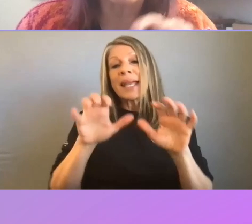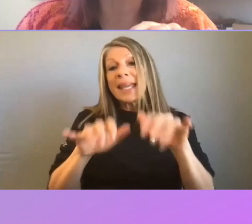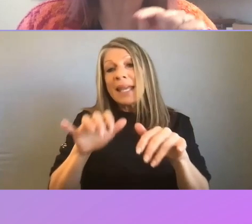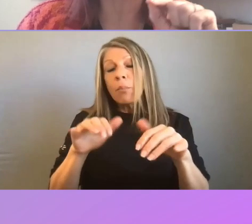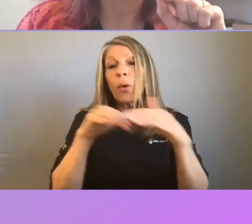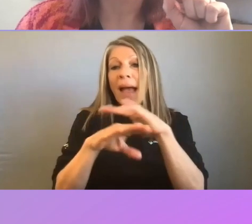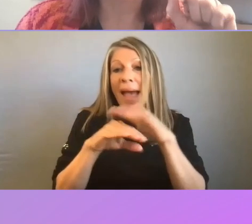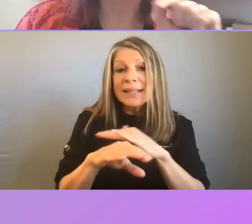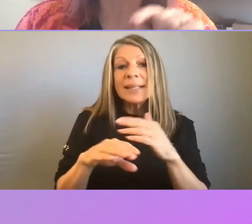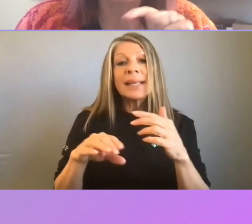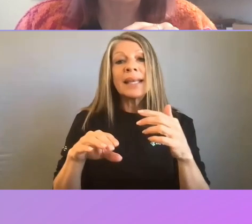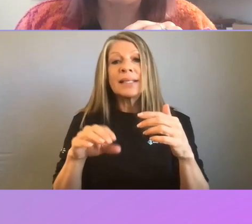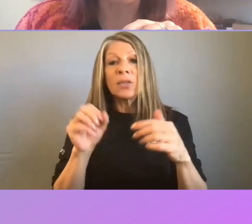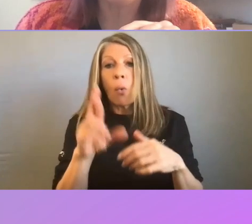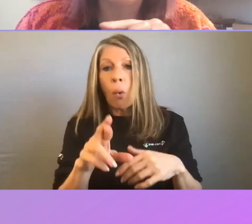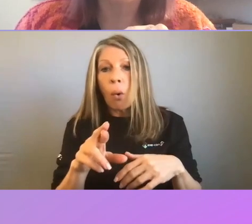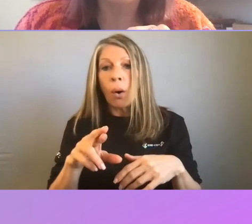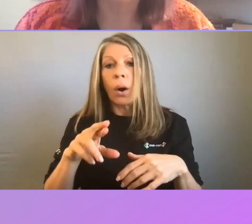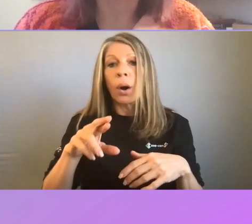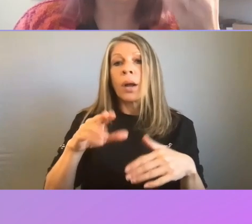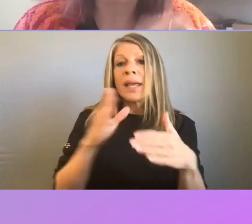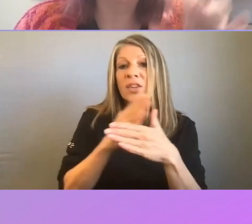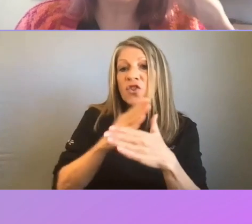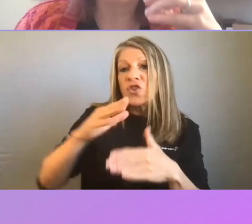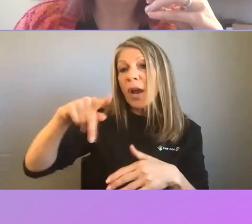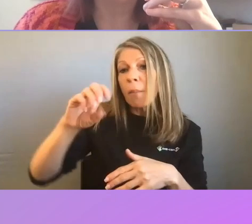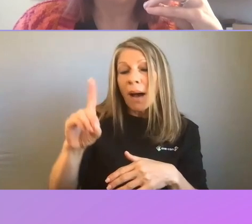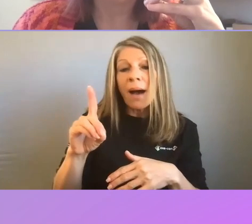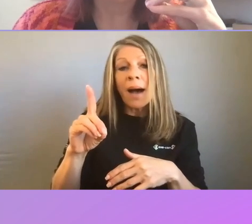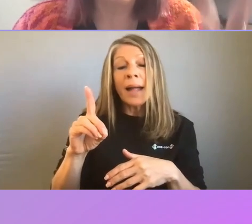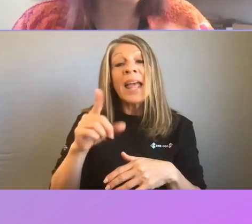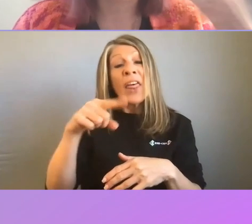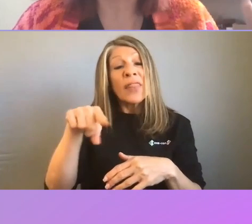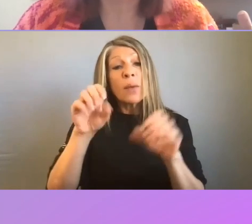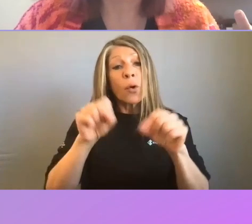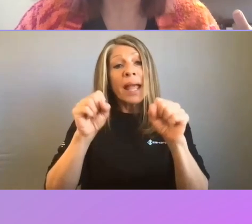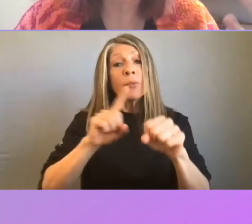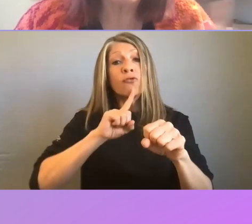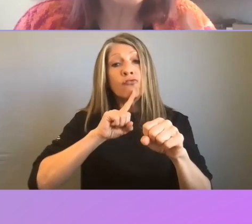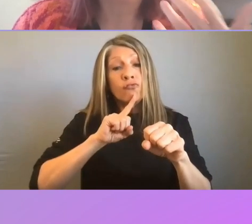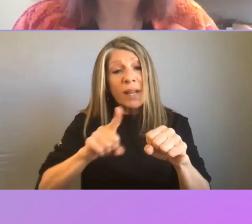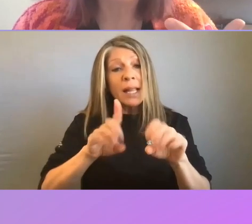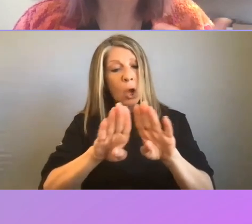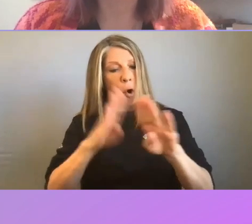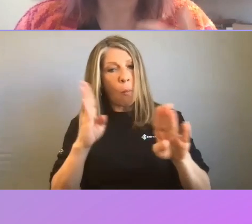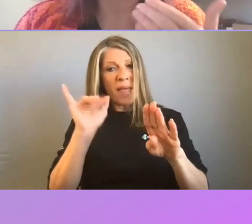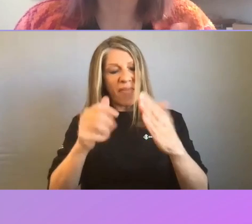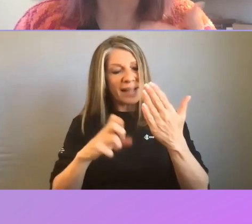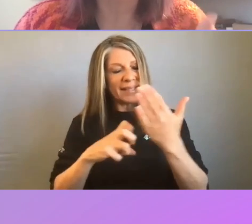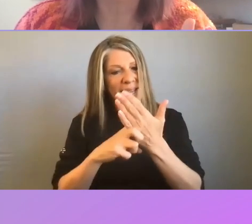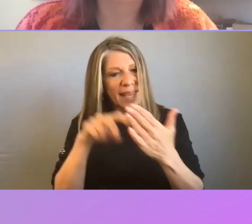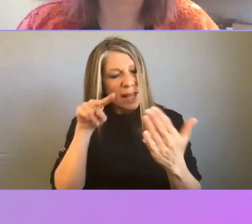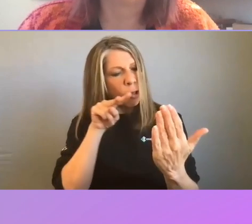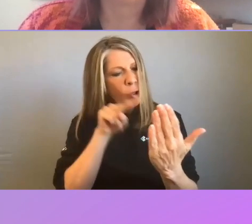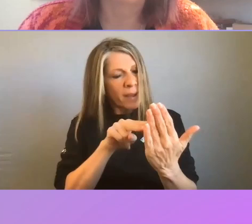they can reference the actual ID of that, and we're able to really reopen that ticket, look at it, and it's